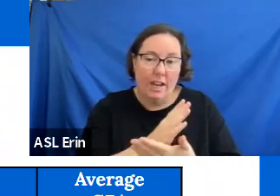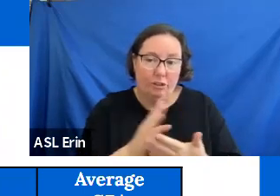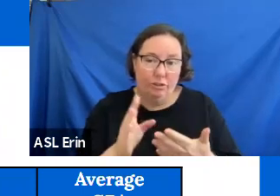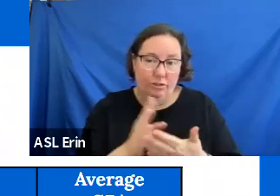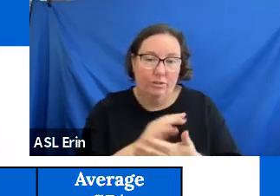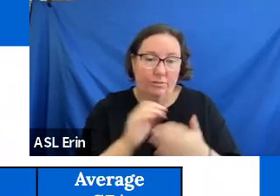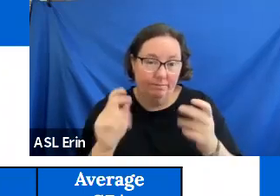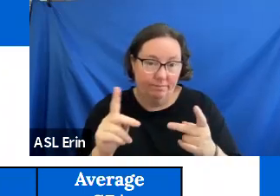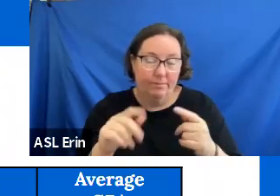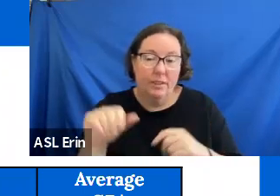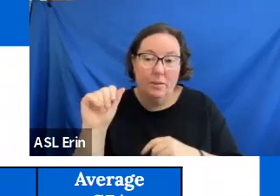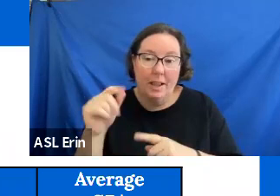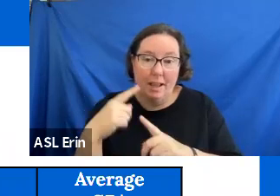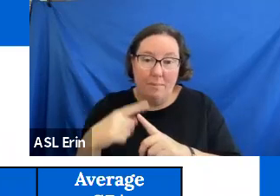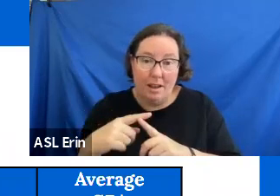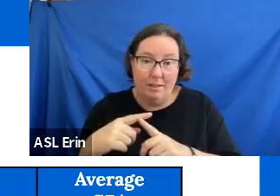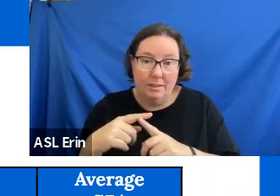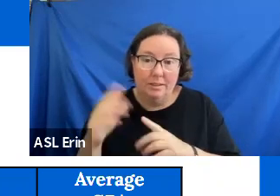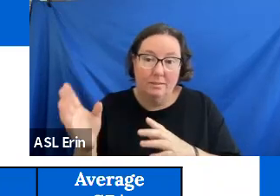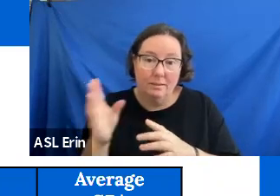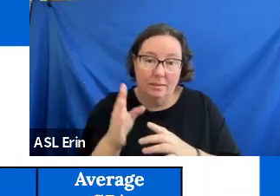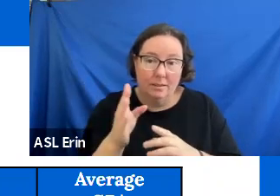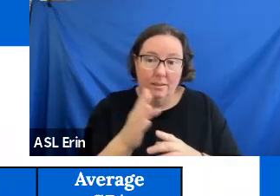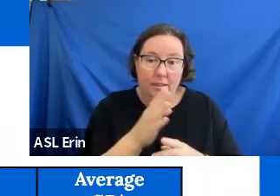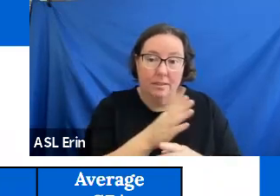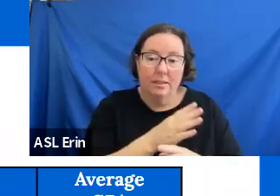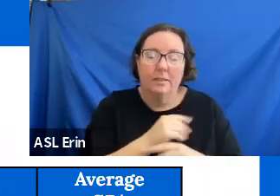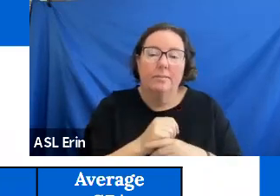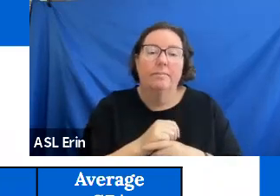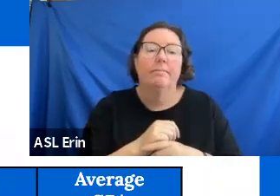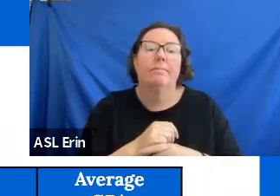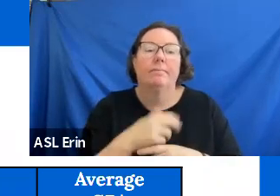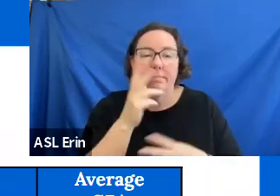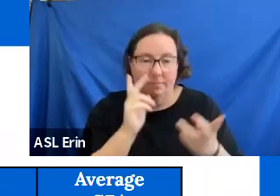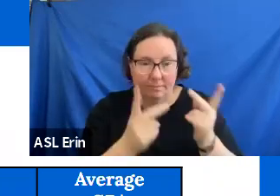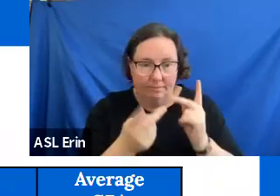from an A+ to below, you'll see